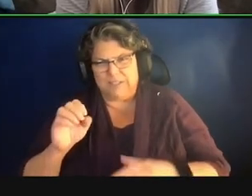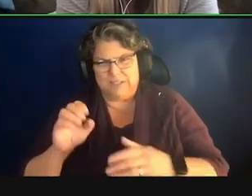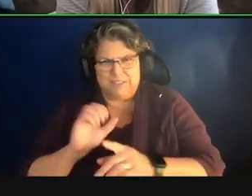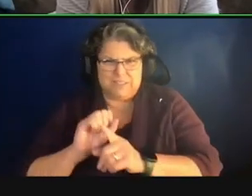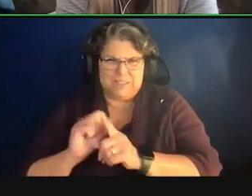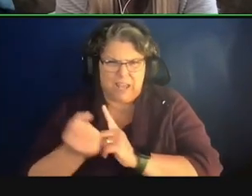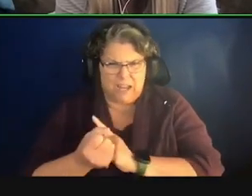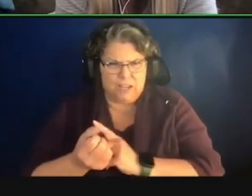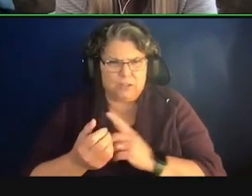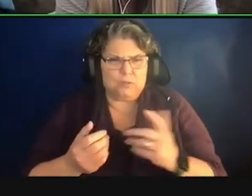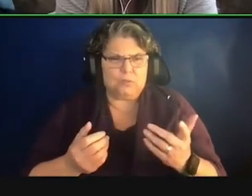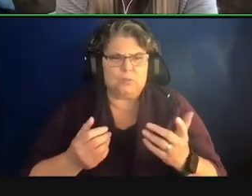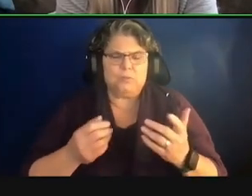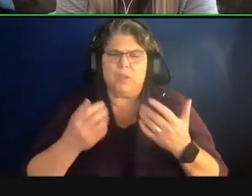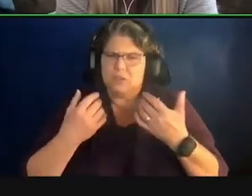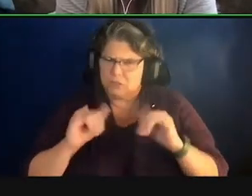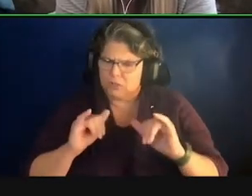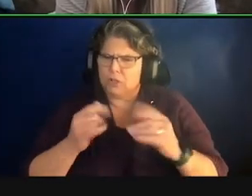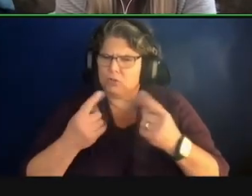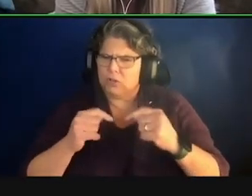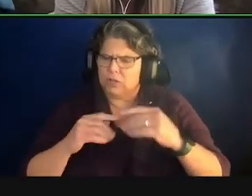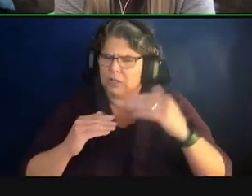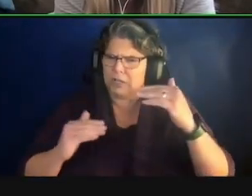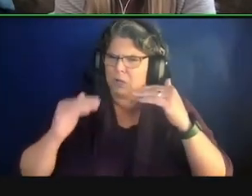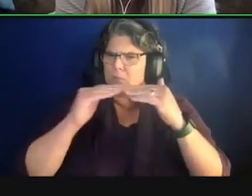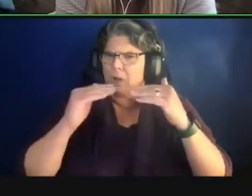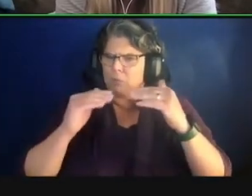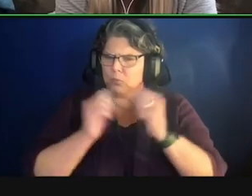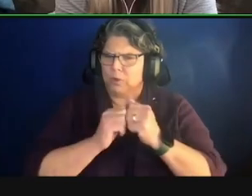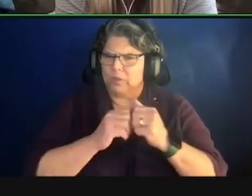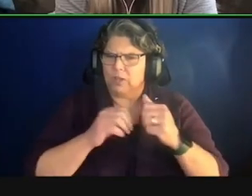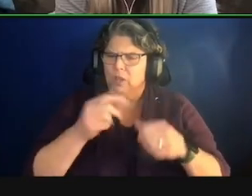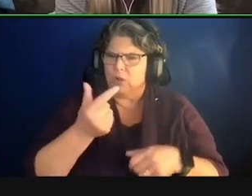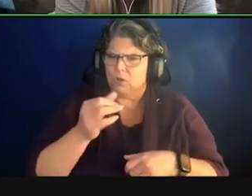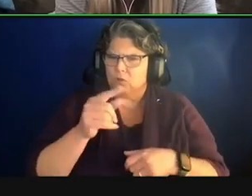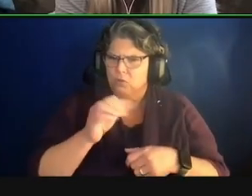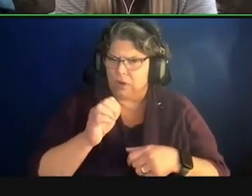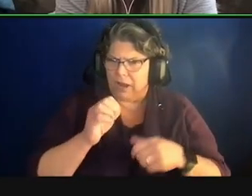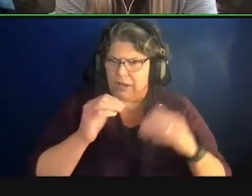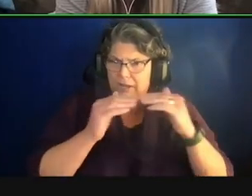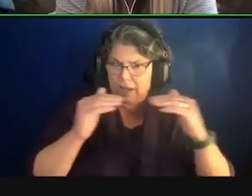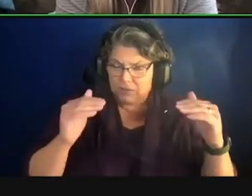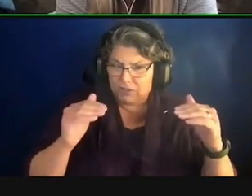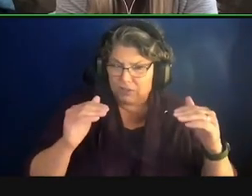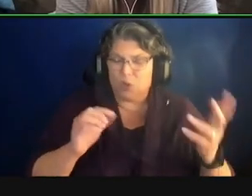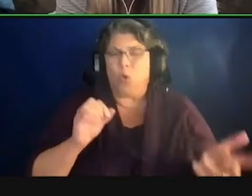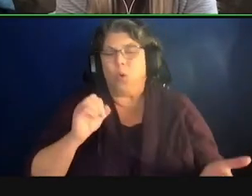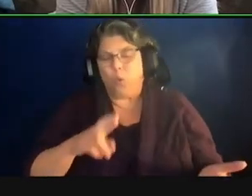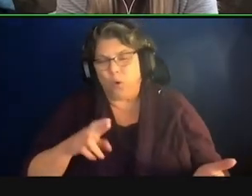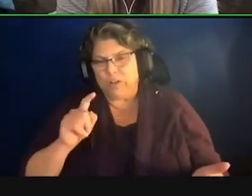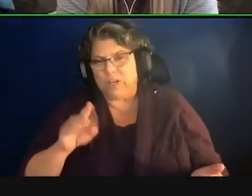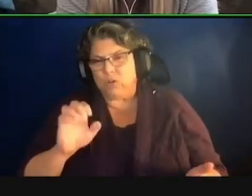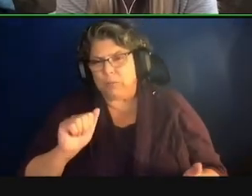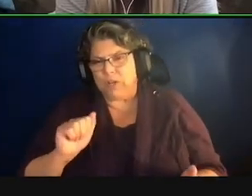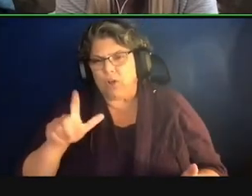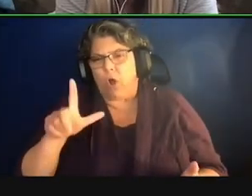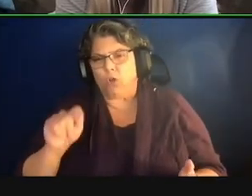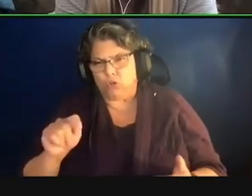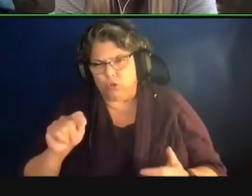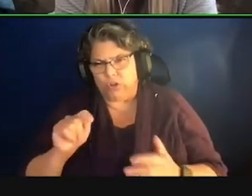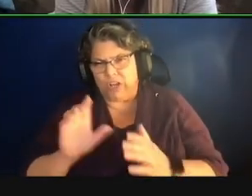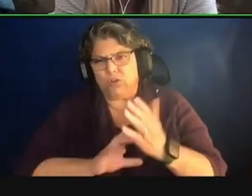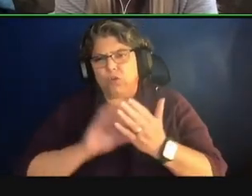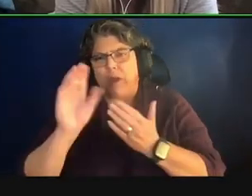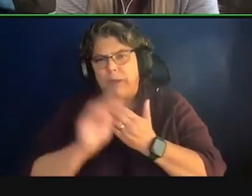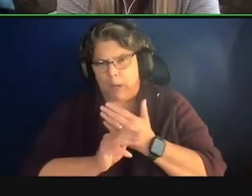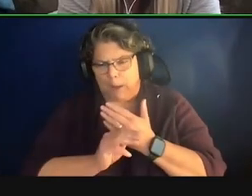standards, or moving to an alternative curriculum placement where they're going to be working on functional life skills and will